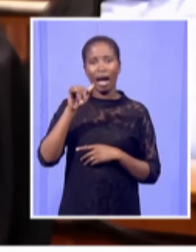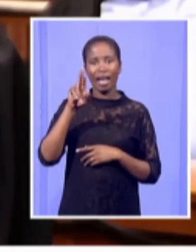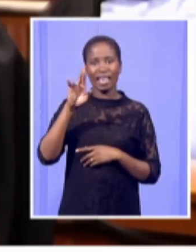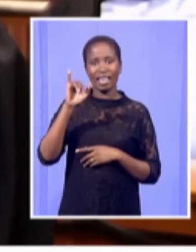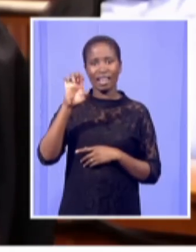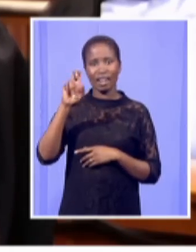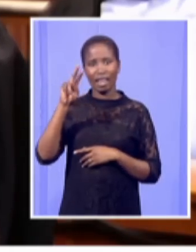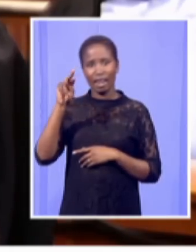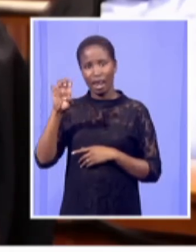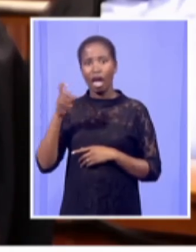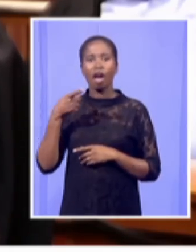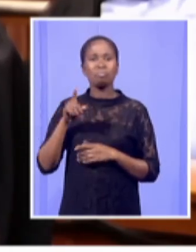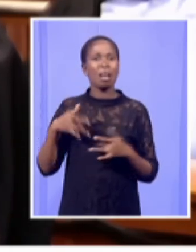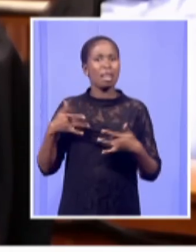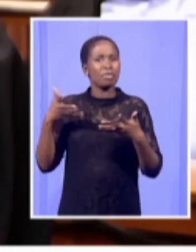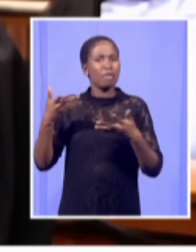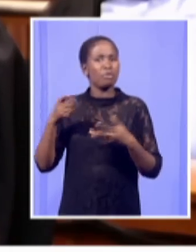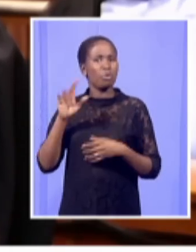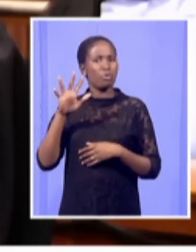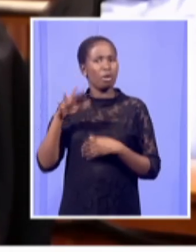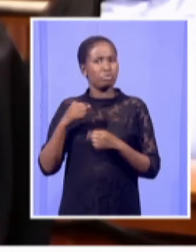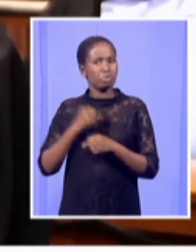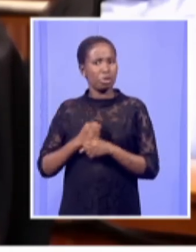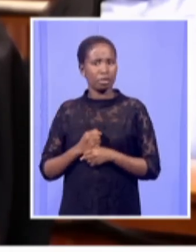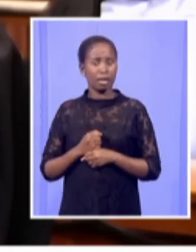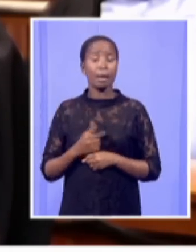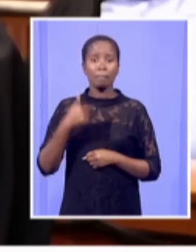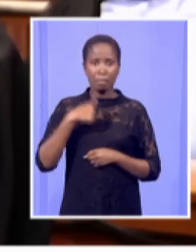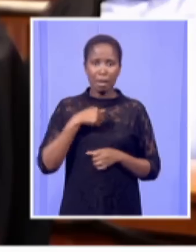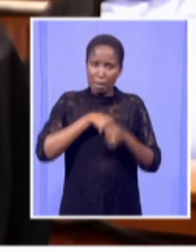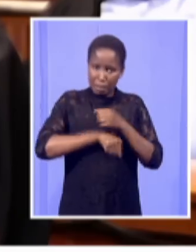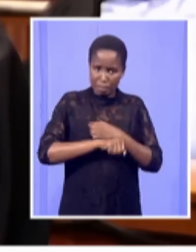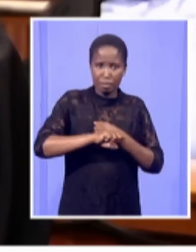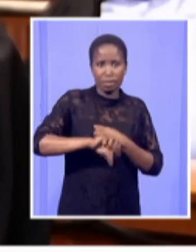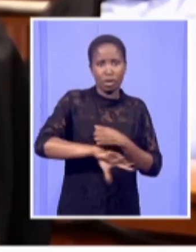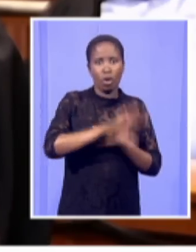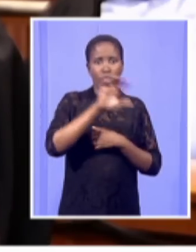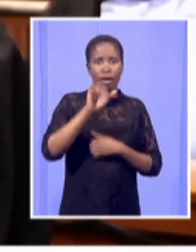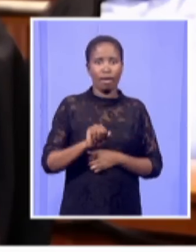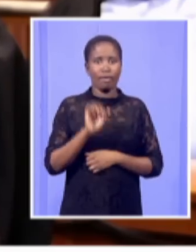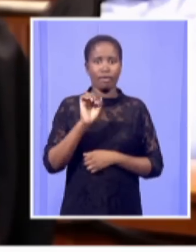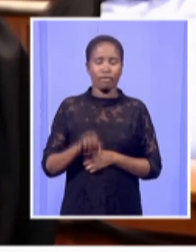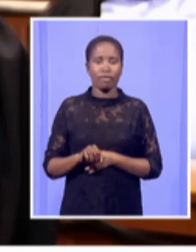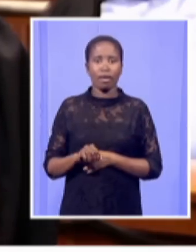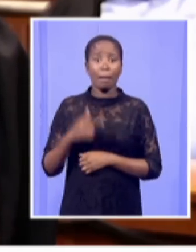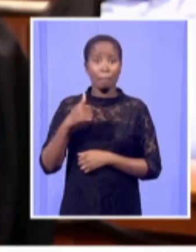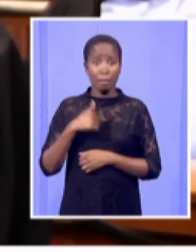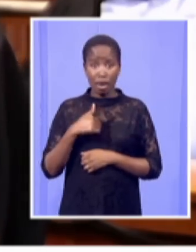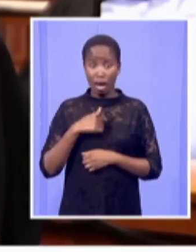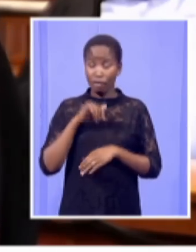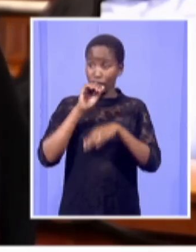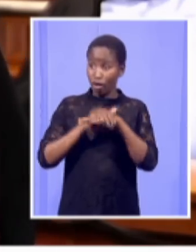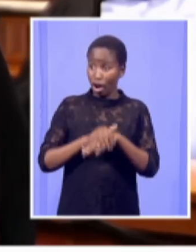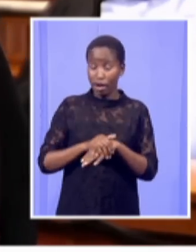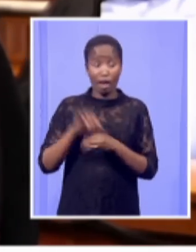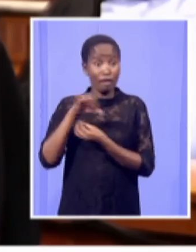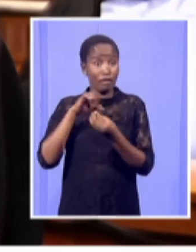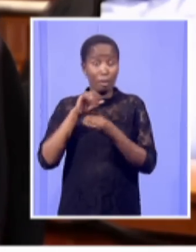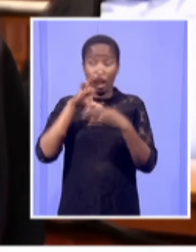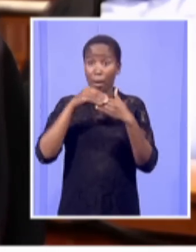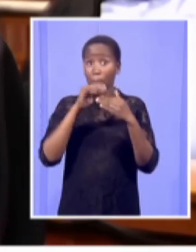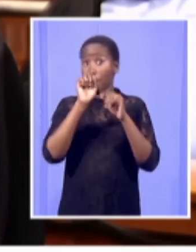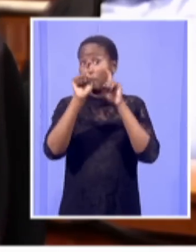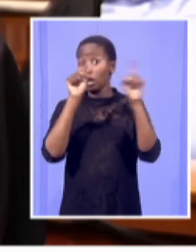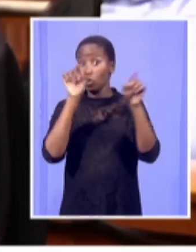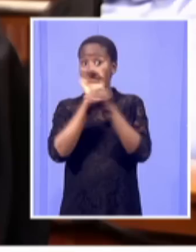years. I'm a bona fide South African citizen and do not have relatives or friends outside the